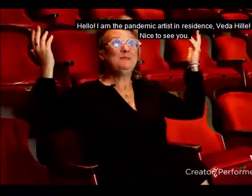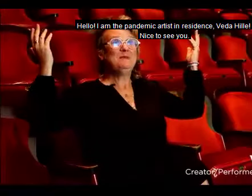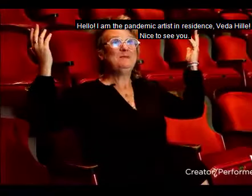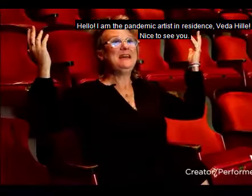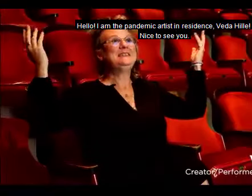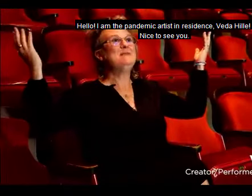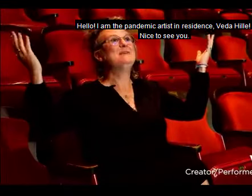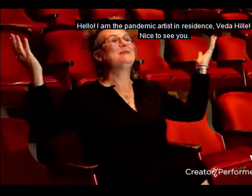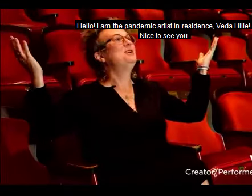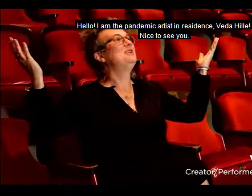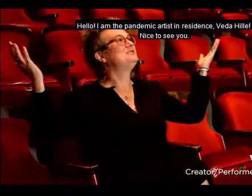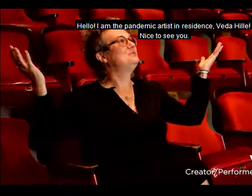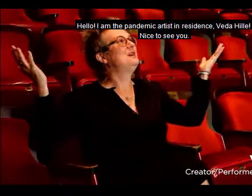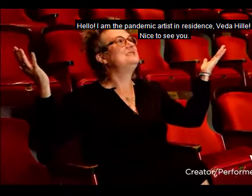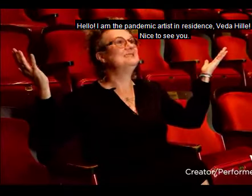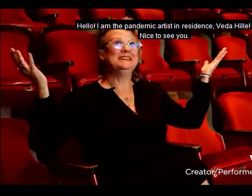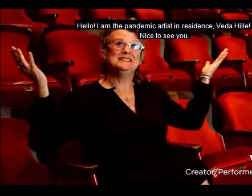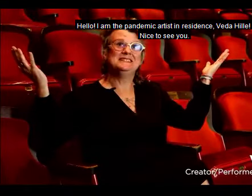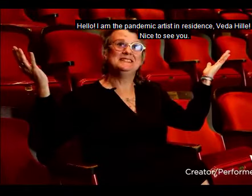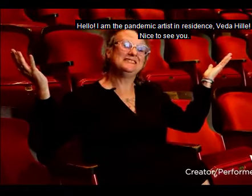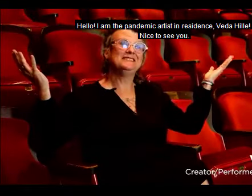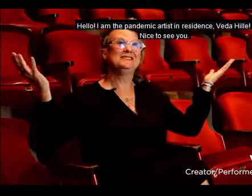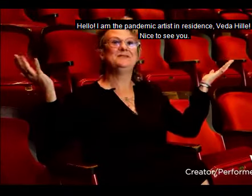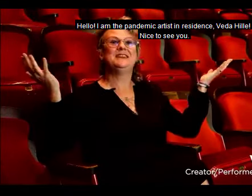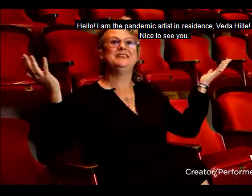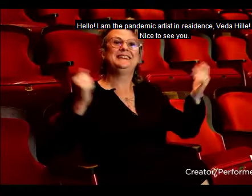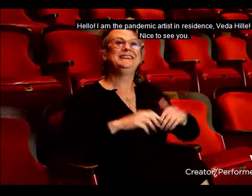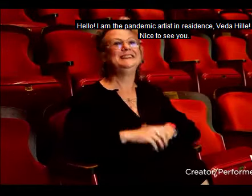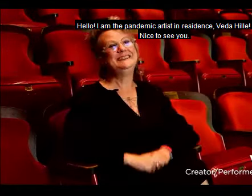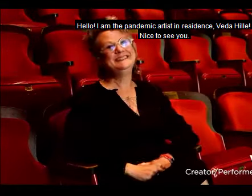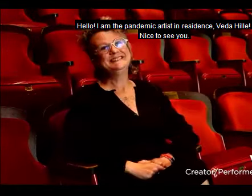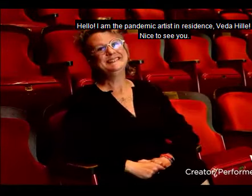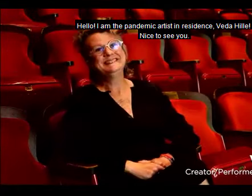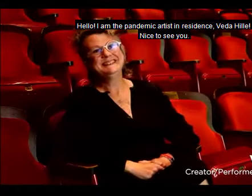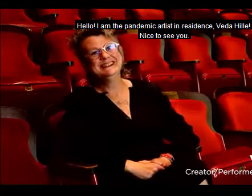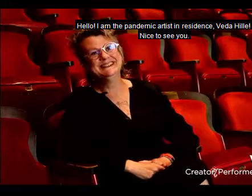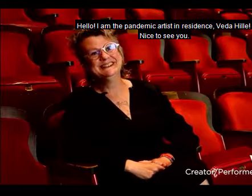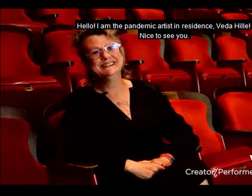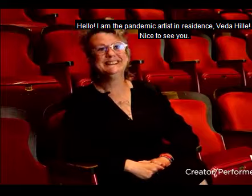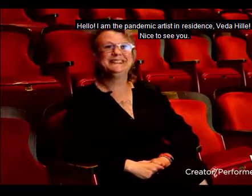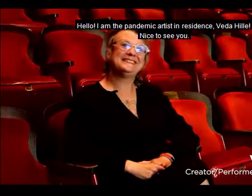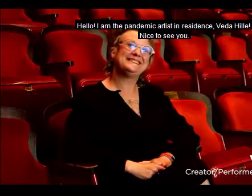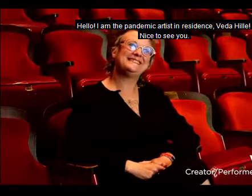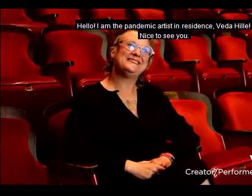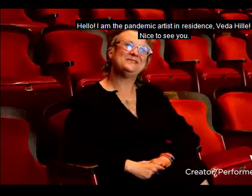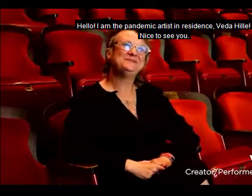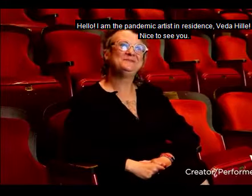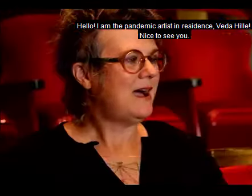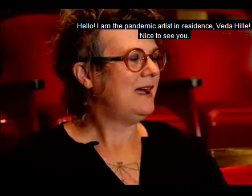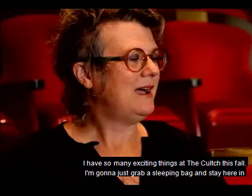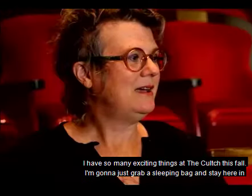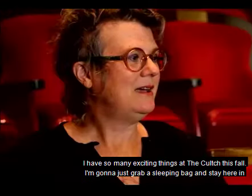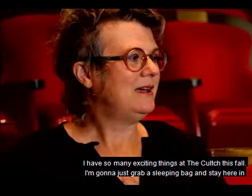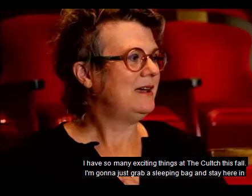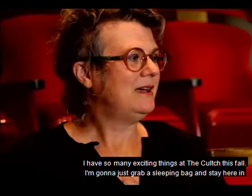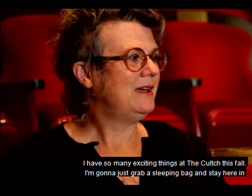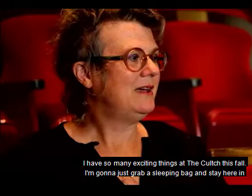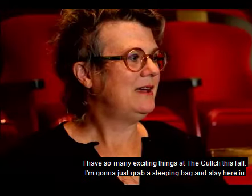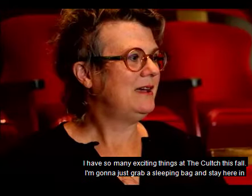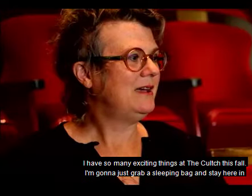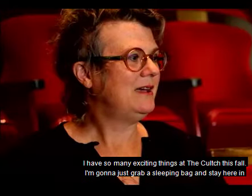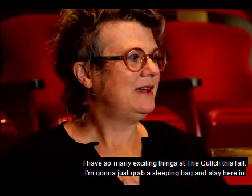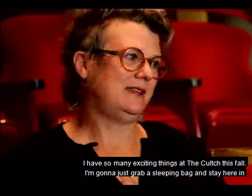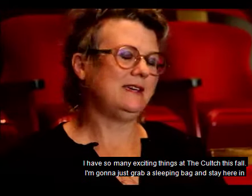Hello, I am the Pandemic Artist-in-Residence, Veda Hille. Nice to see you. I have so